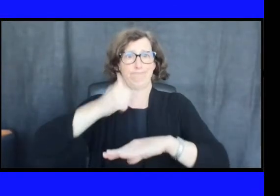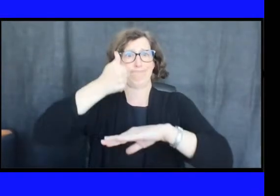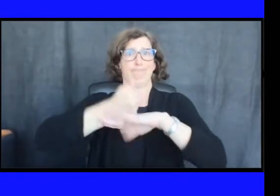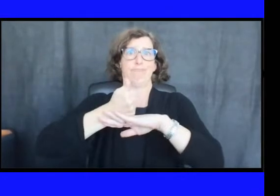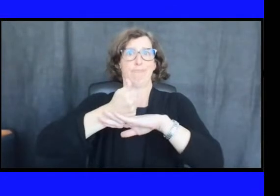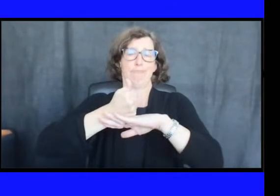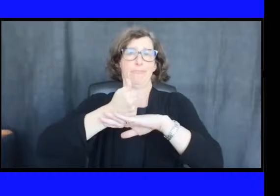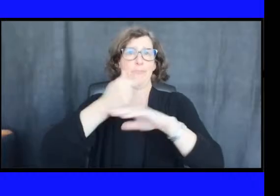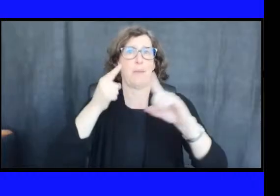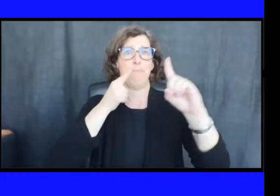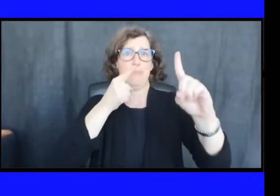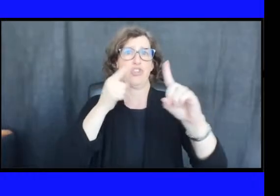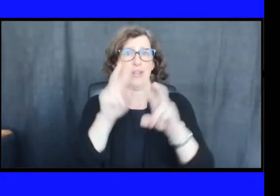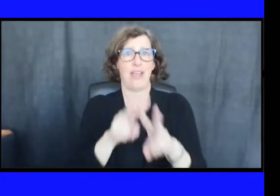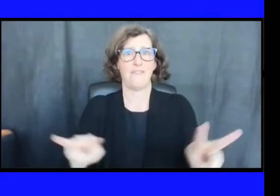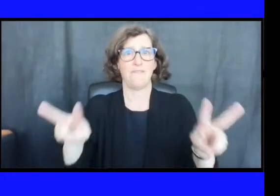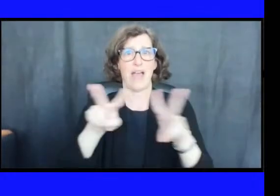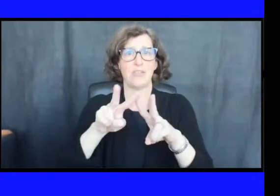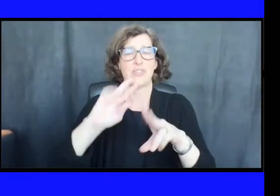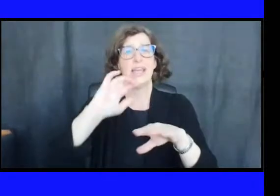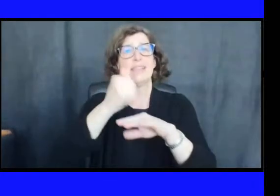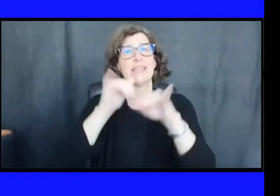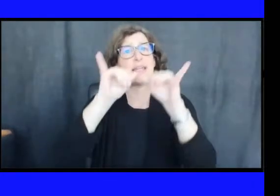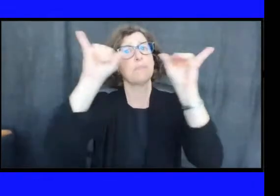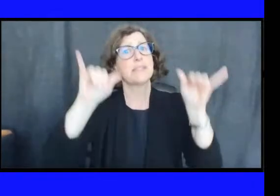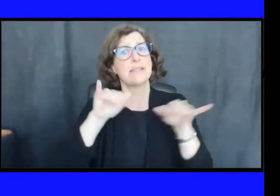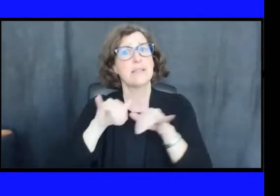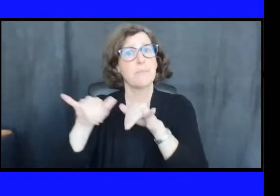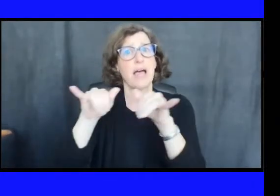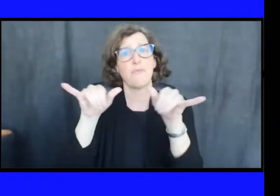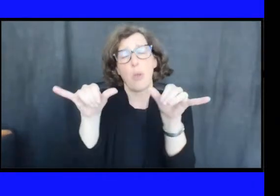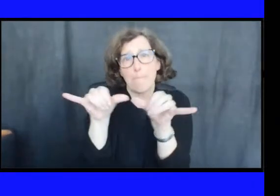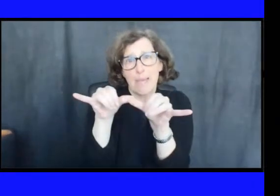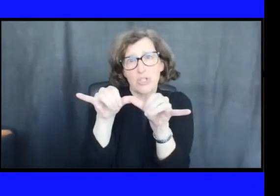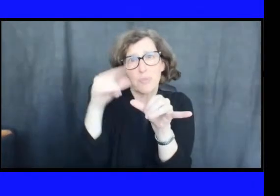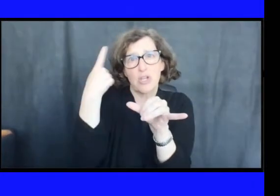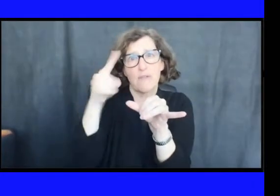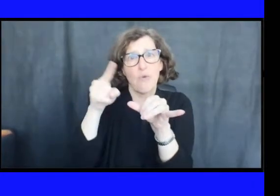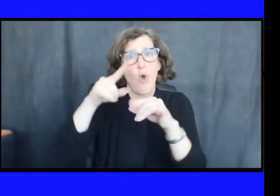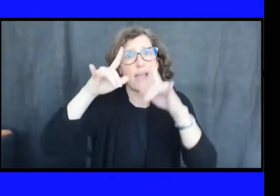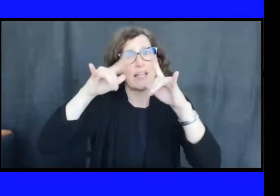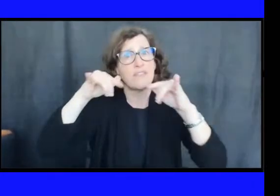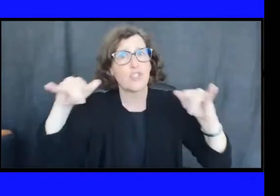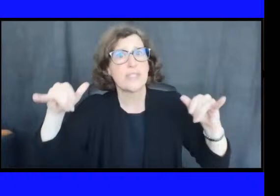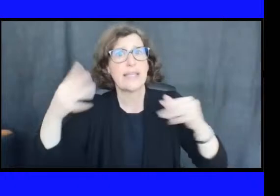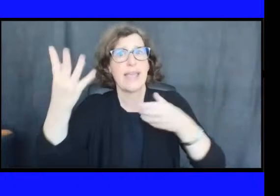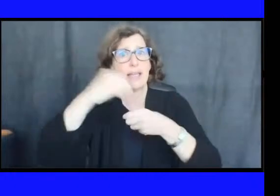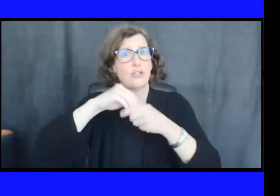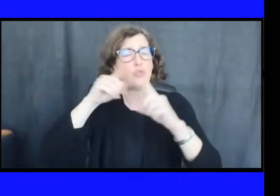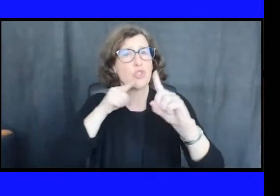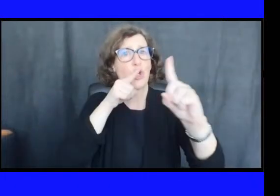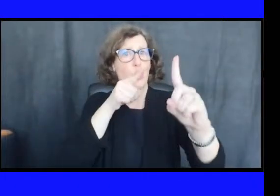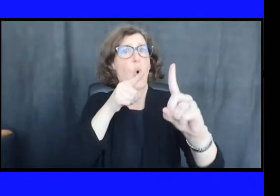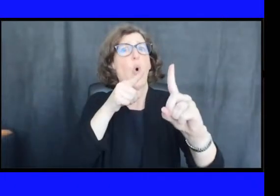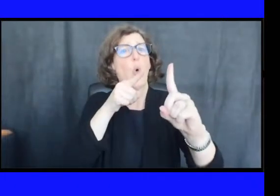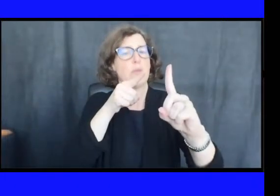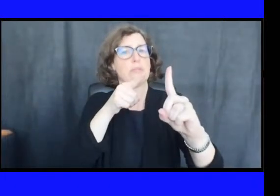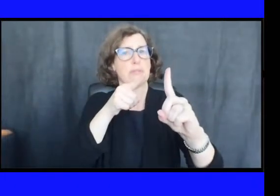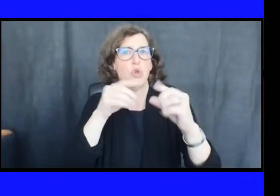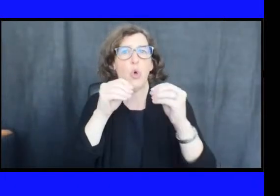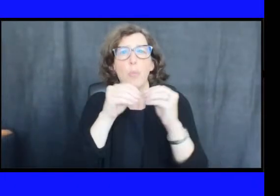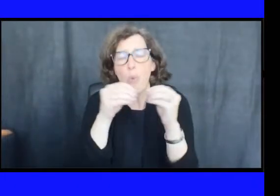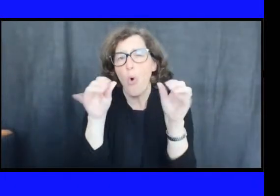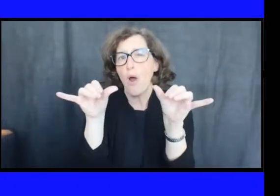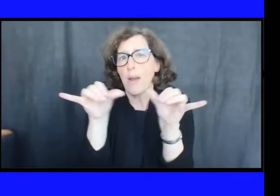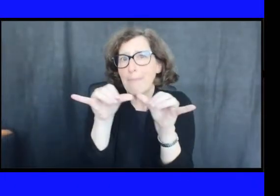In 2021, the system launched the Medically Racism Initiative that was spearheaded by Dr. Lewis Hart from Quality and Safety,